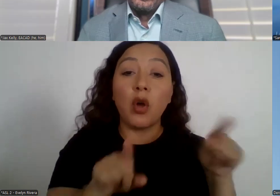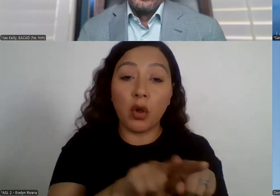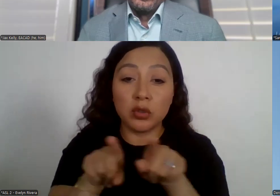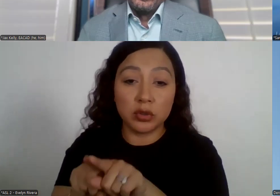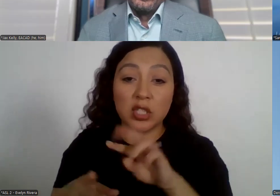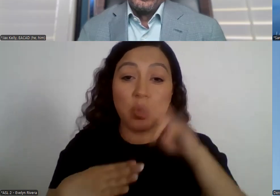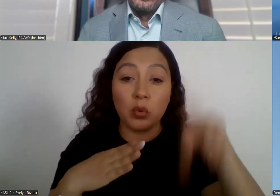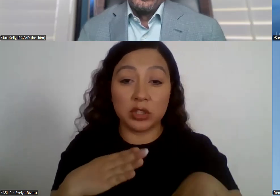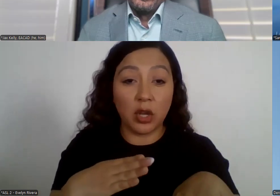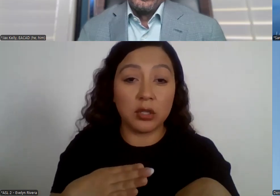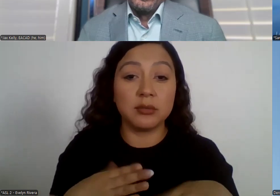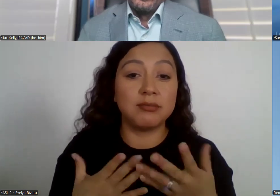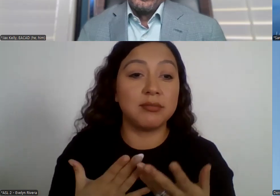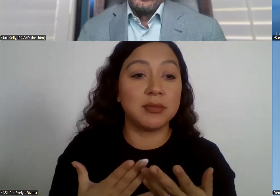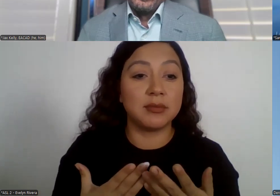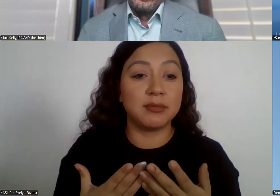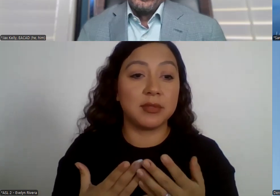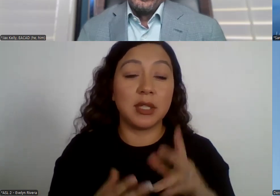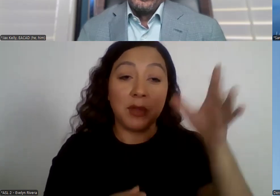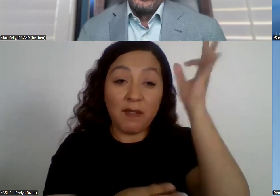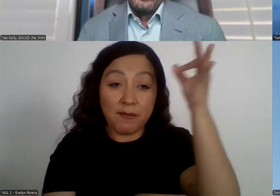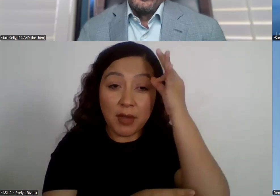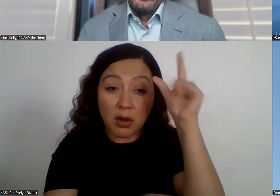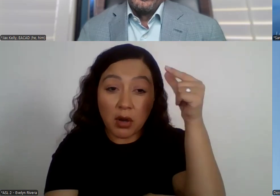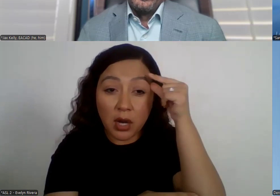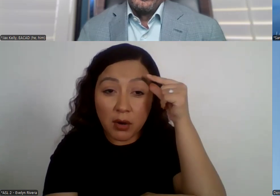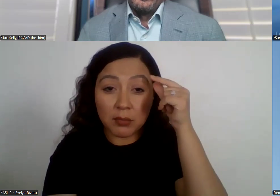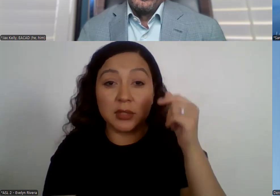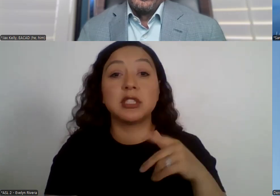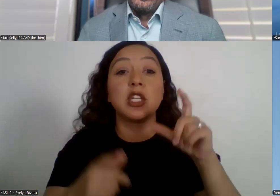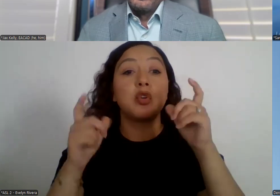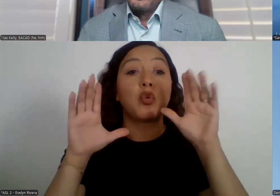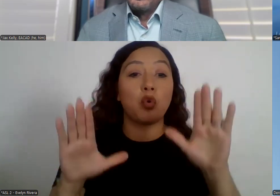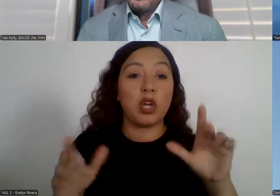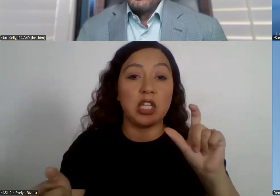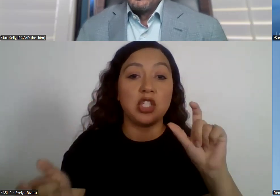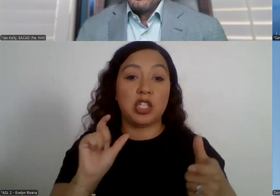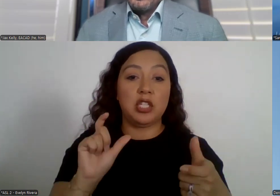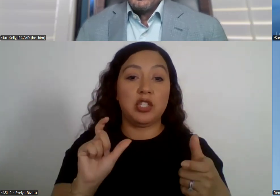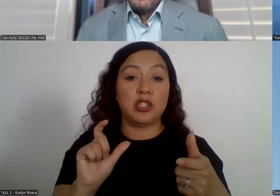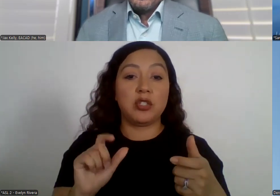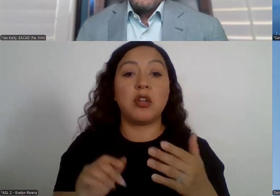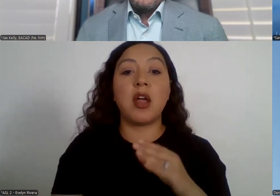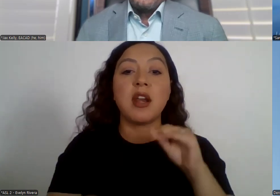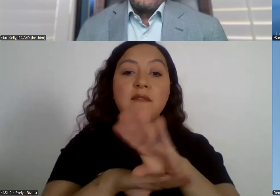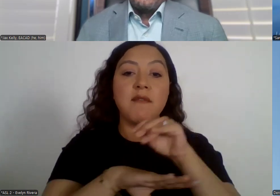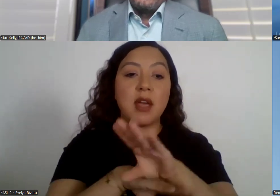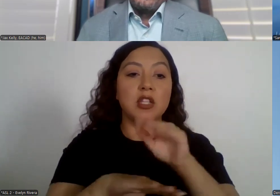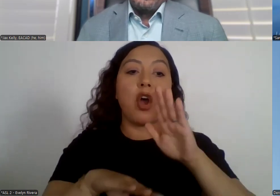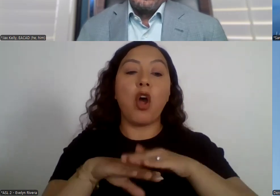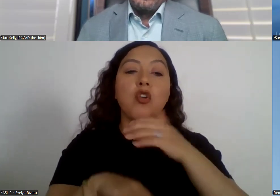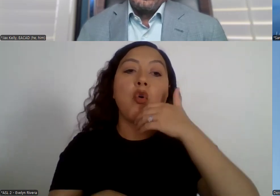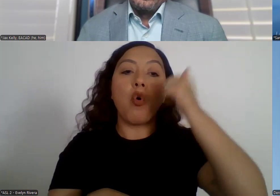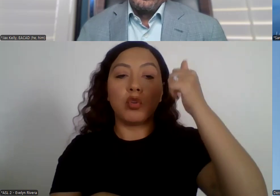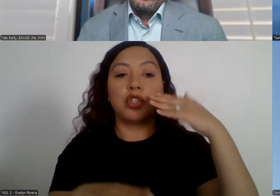of the mess from the federal government, there's a significant chilling effect on older immigrants who are to